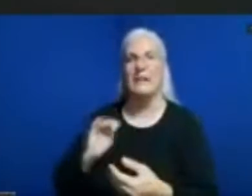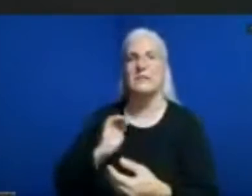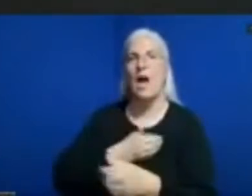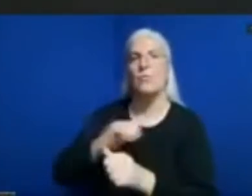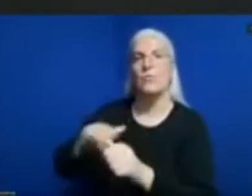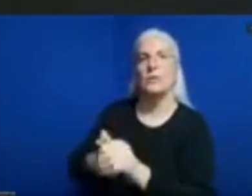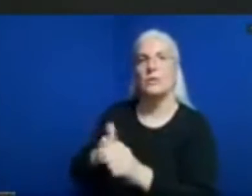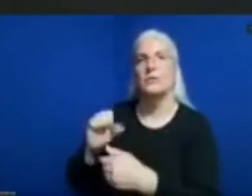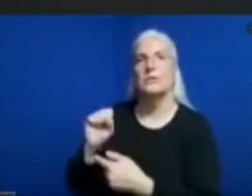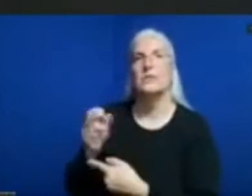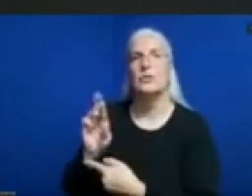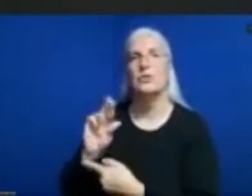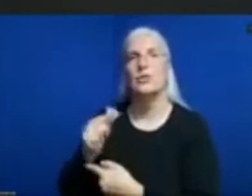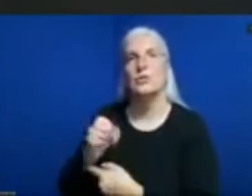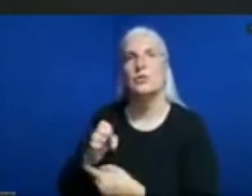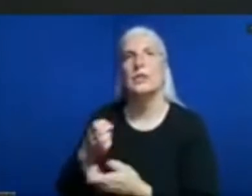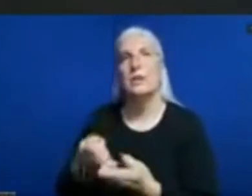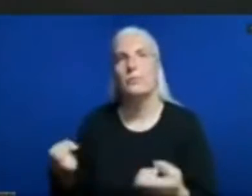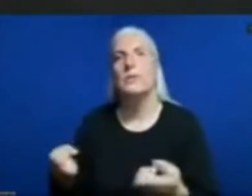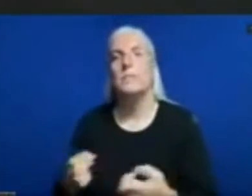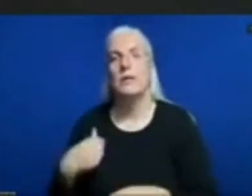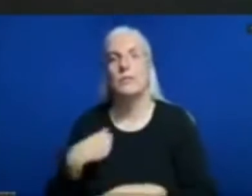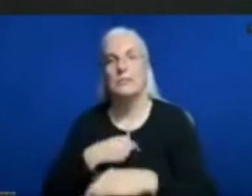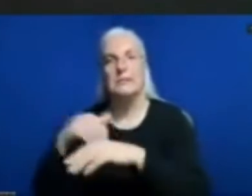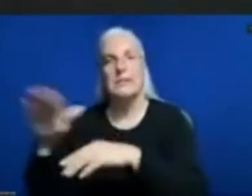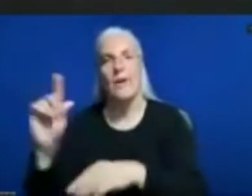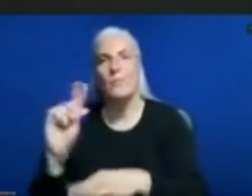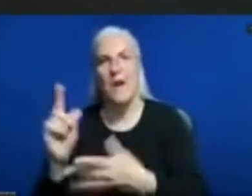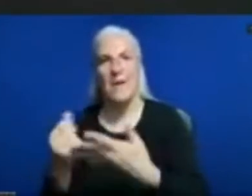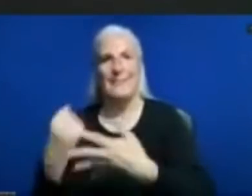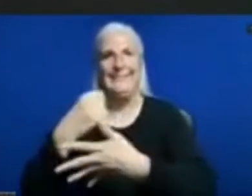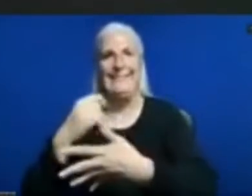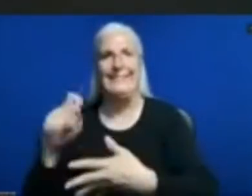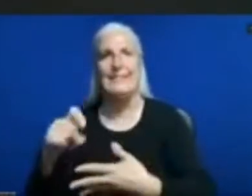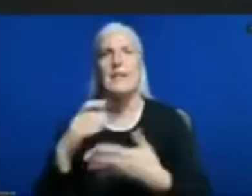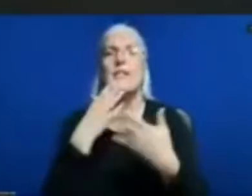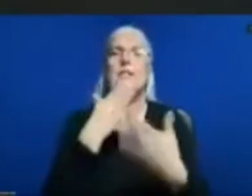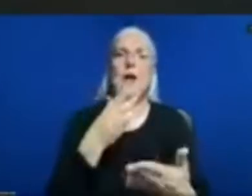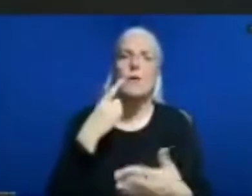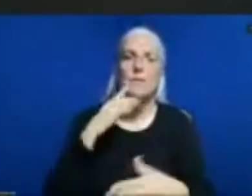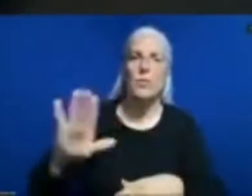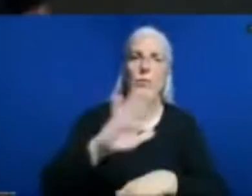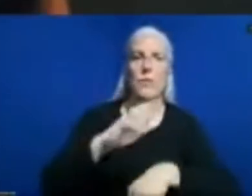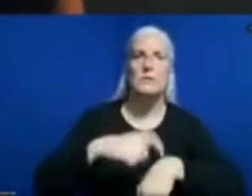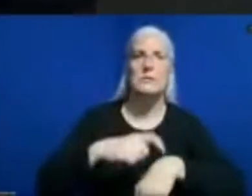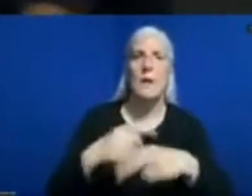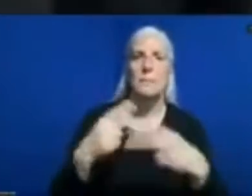And with that, I thank you all for your time, and thank you for tuning in tonight.